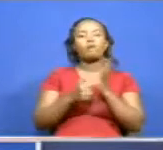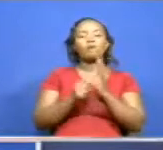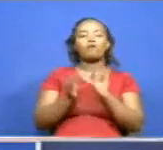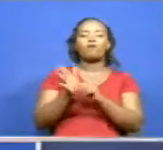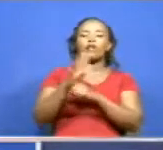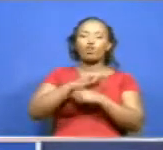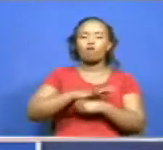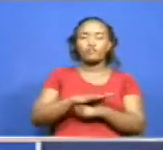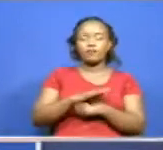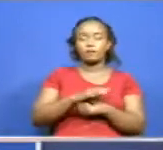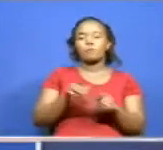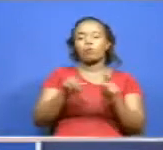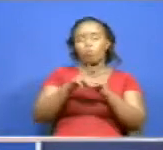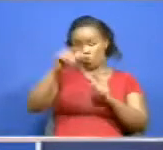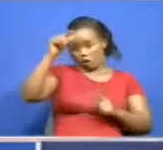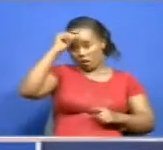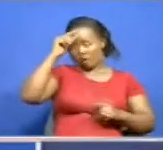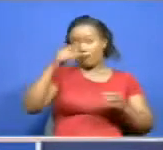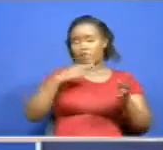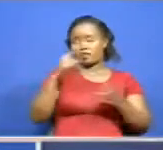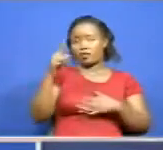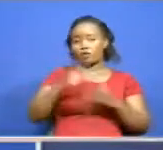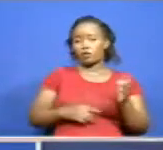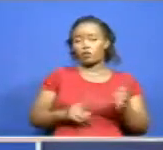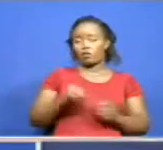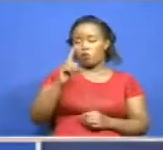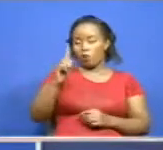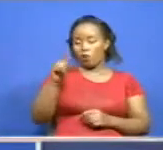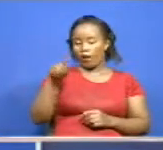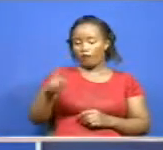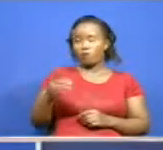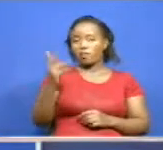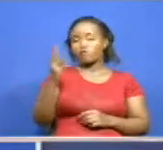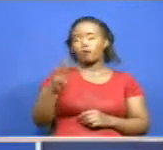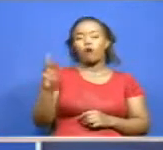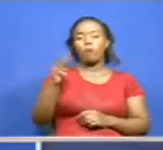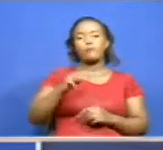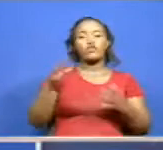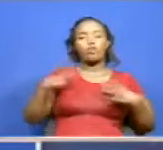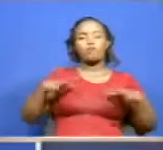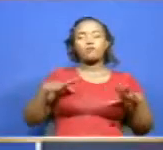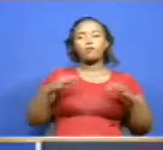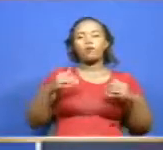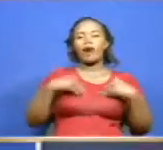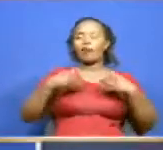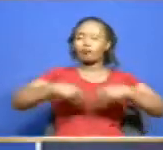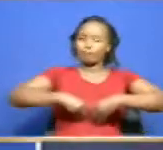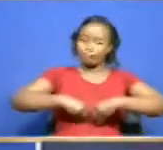government reported that 1.4 million Kenyans are facing starvation due to food shortages.